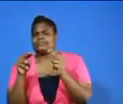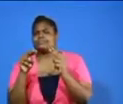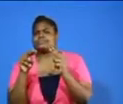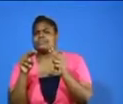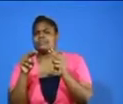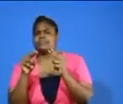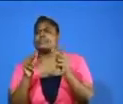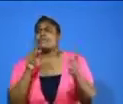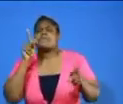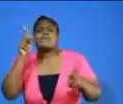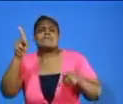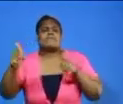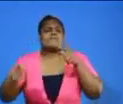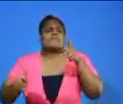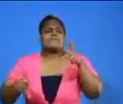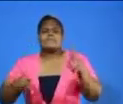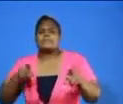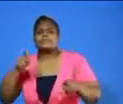and deeper